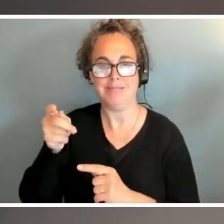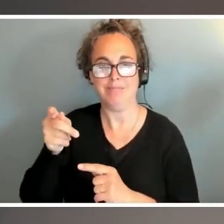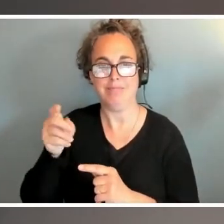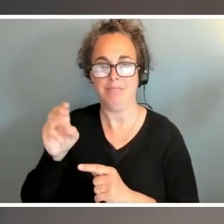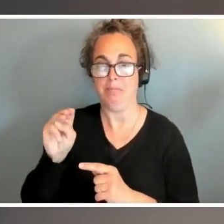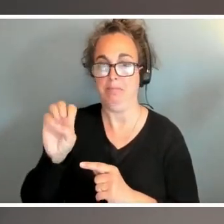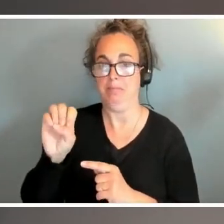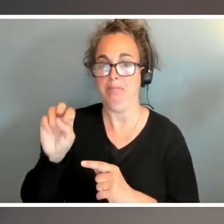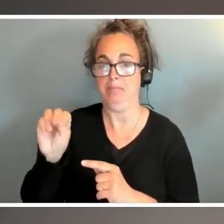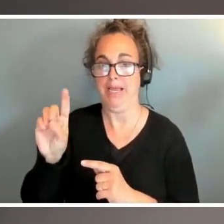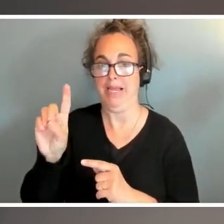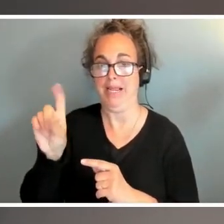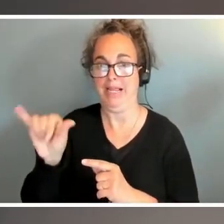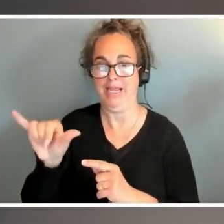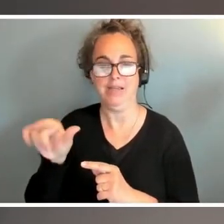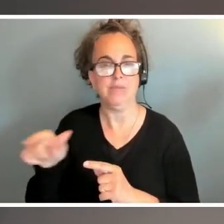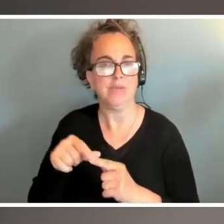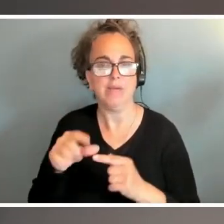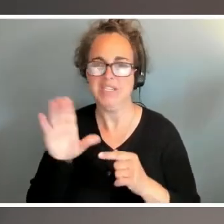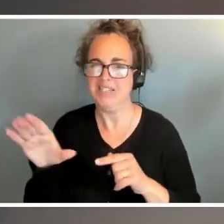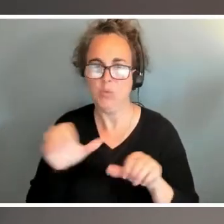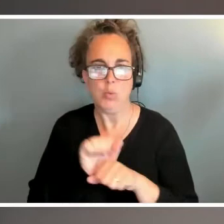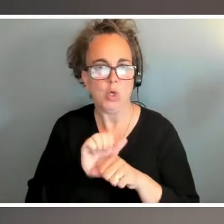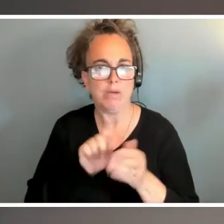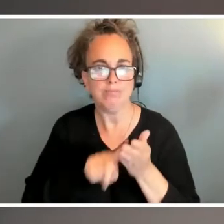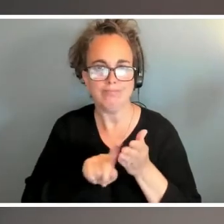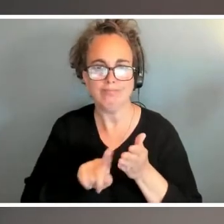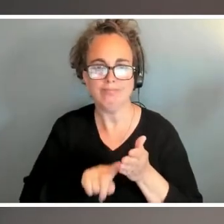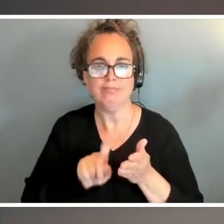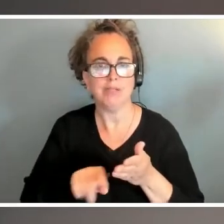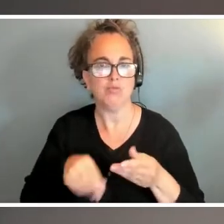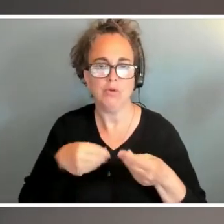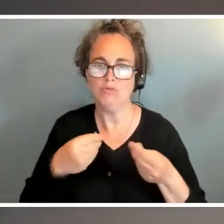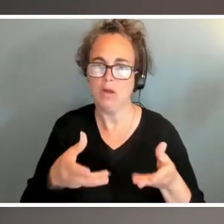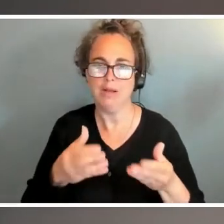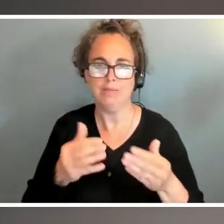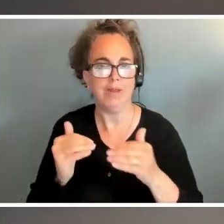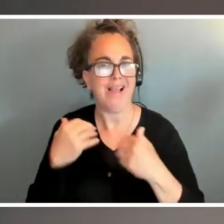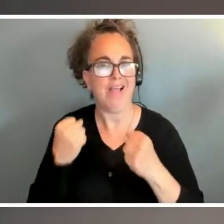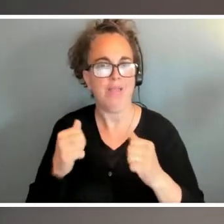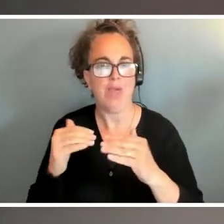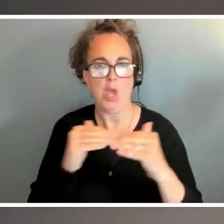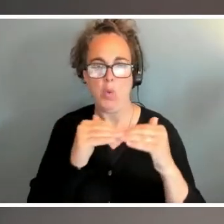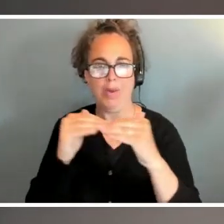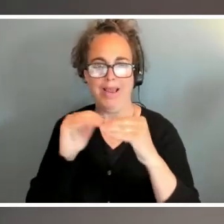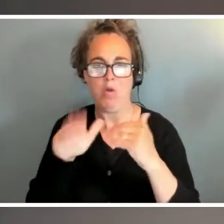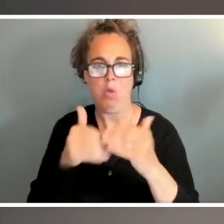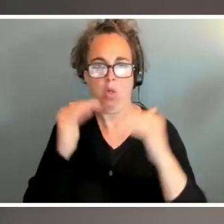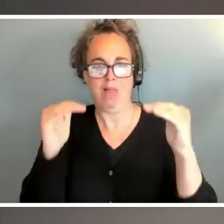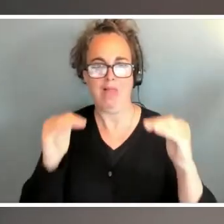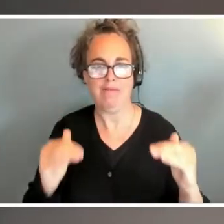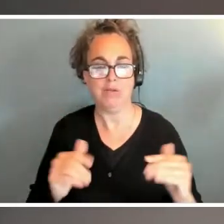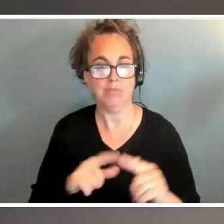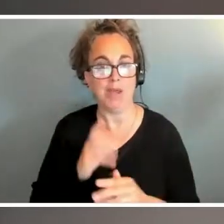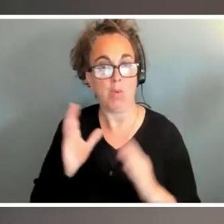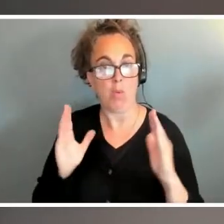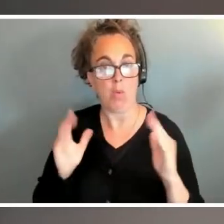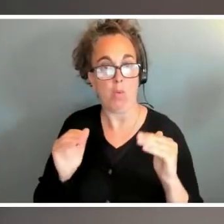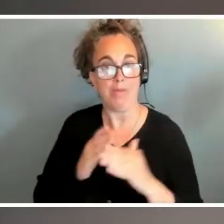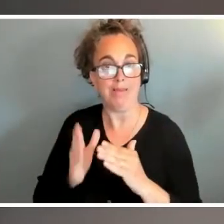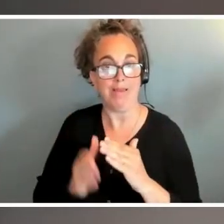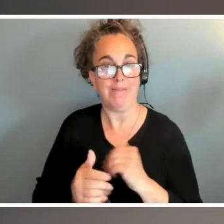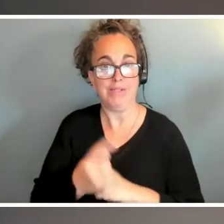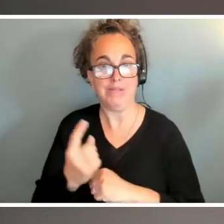whose work has laid the foundation for advancing health equity at all levels. We hope that by the end of the day, you will